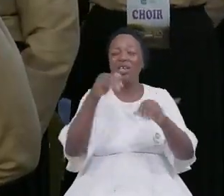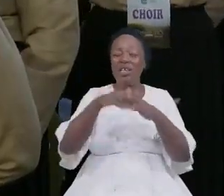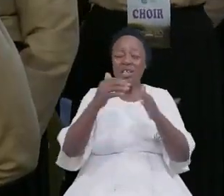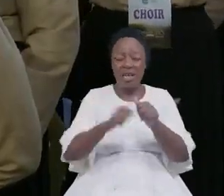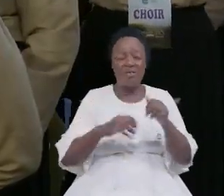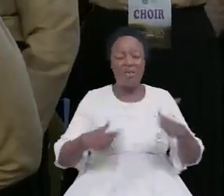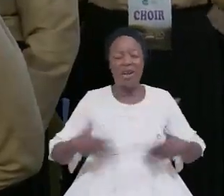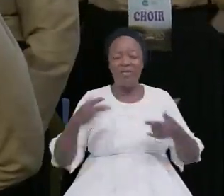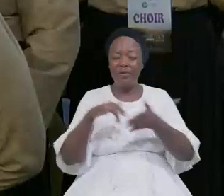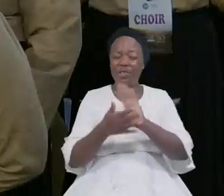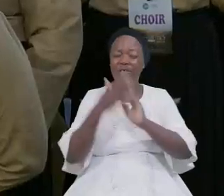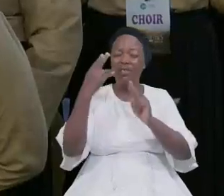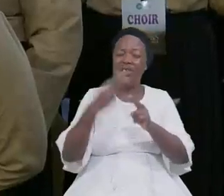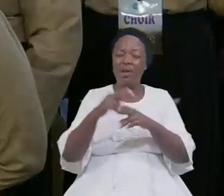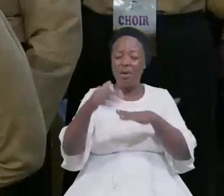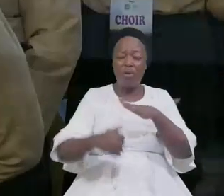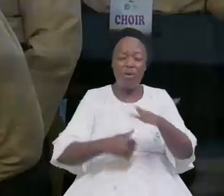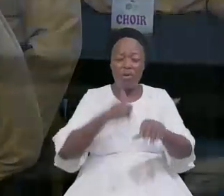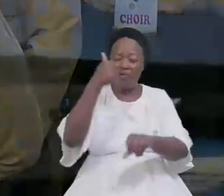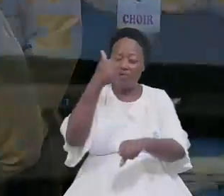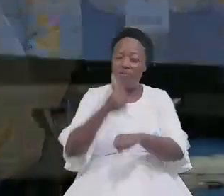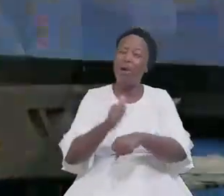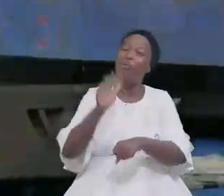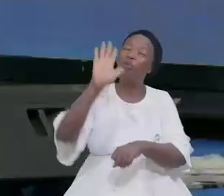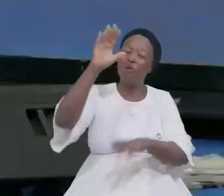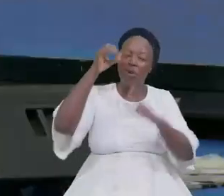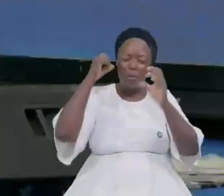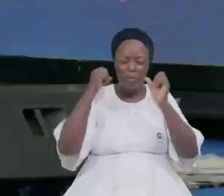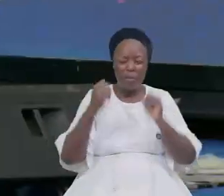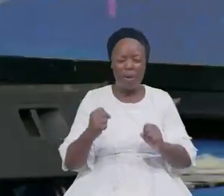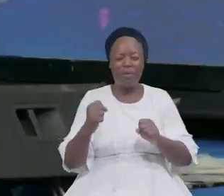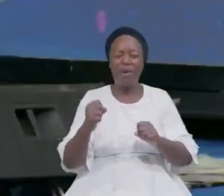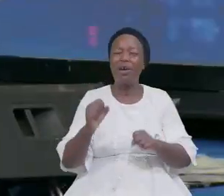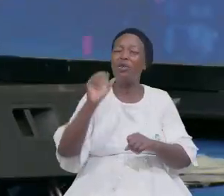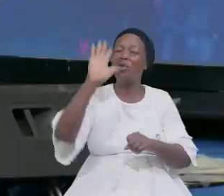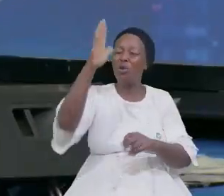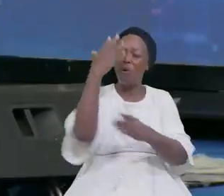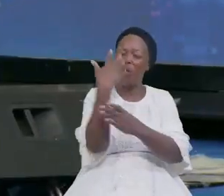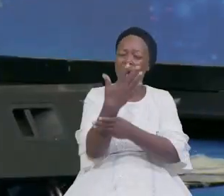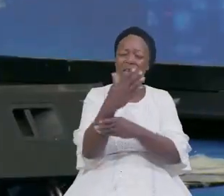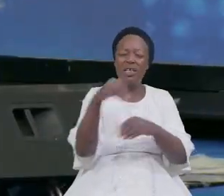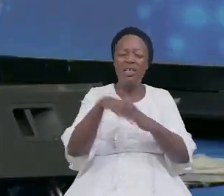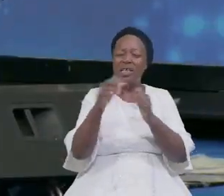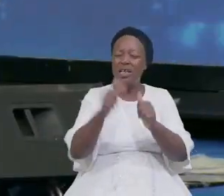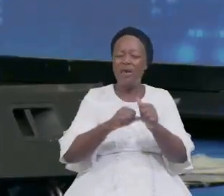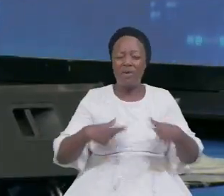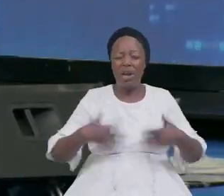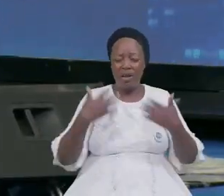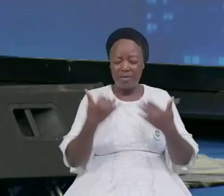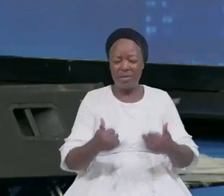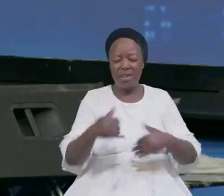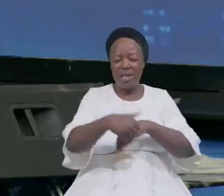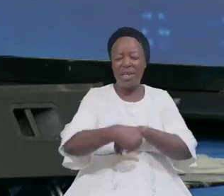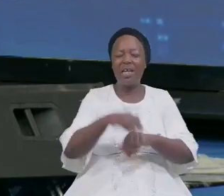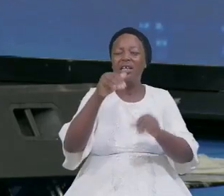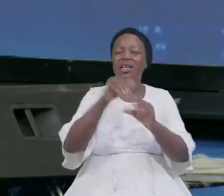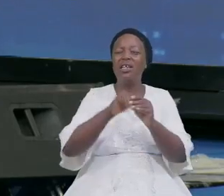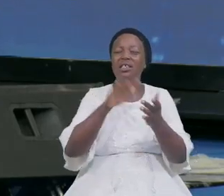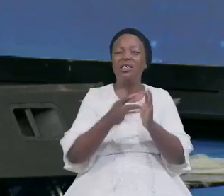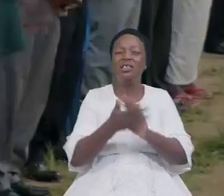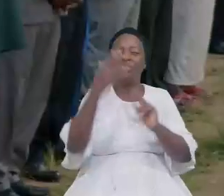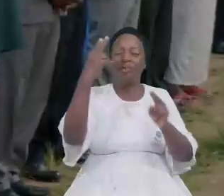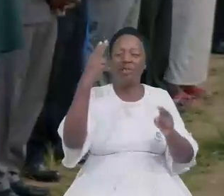life. Confirm your power, your hand in every life tonight in